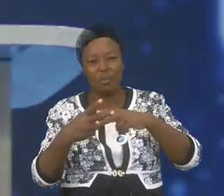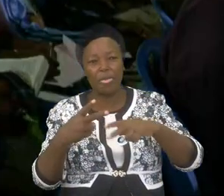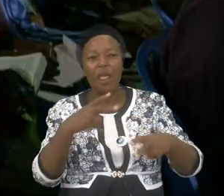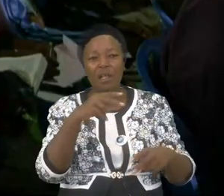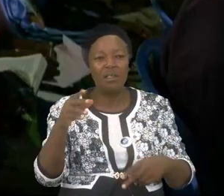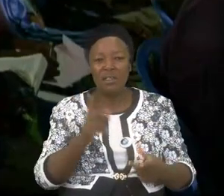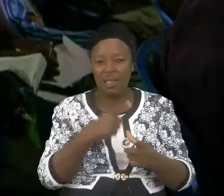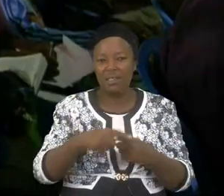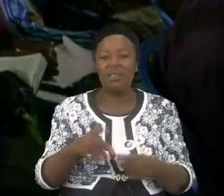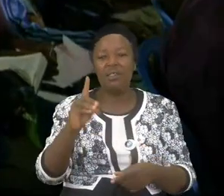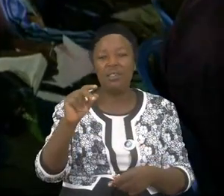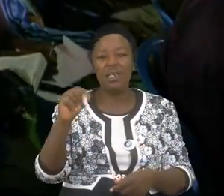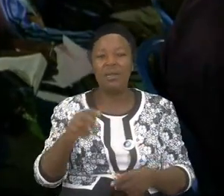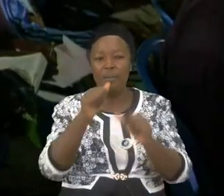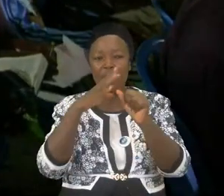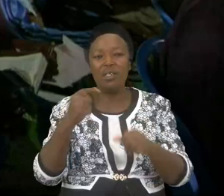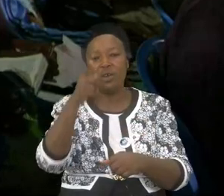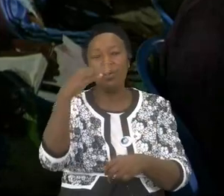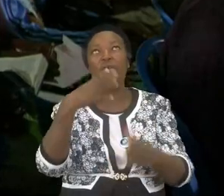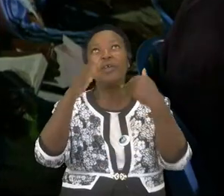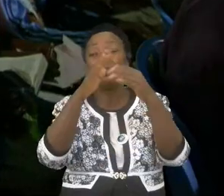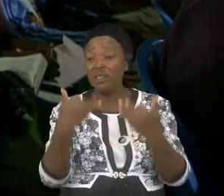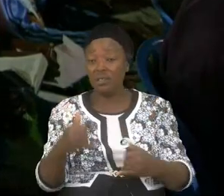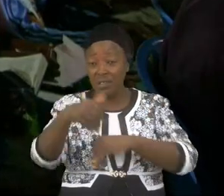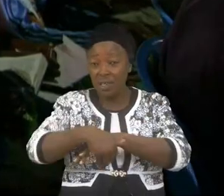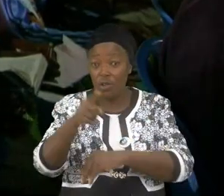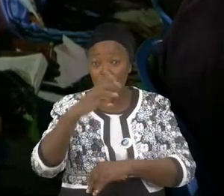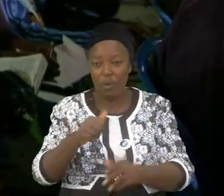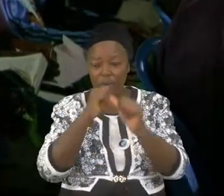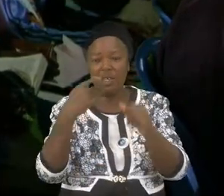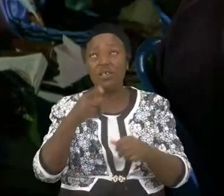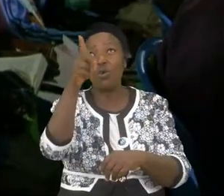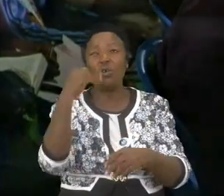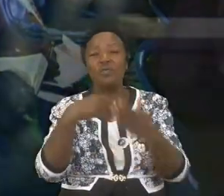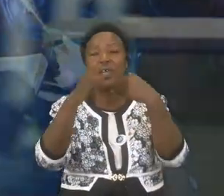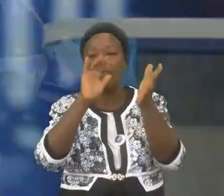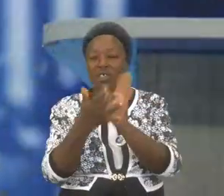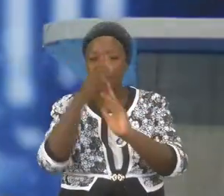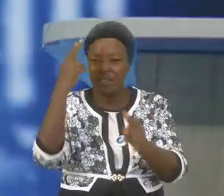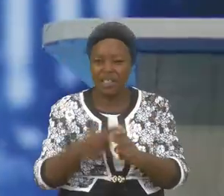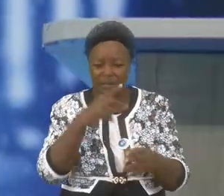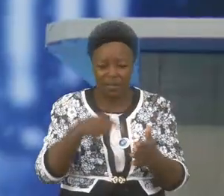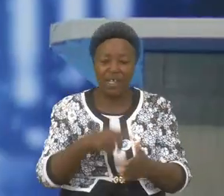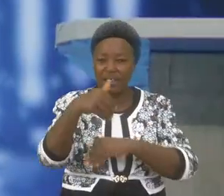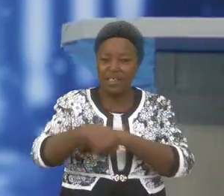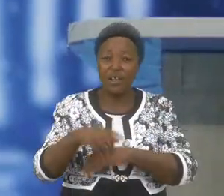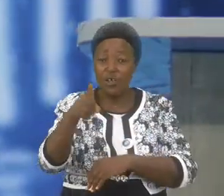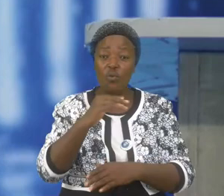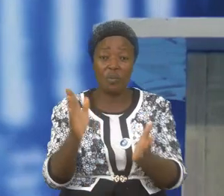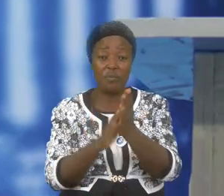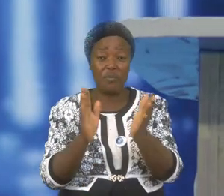of heaven. Tonight, you will praise the Lord. You'll have testimony tonight.